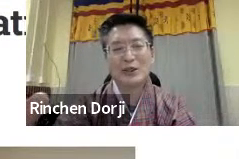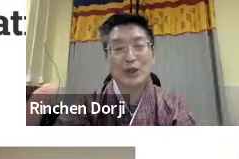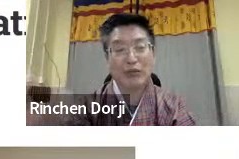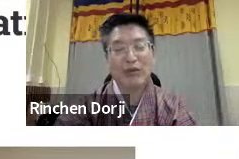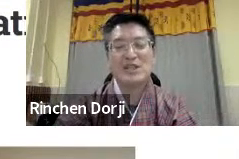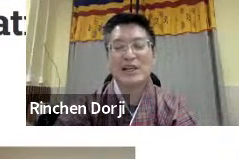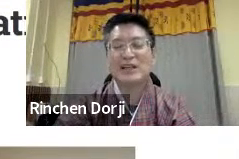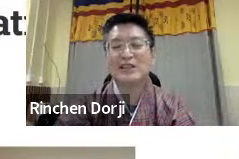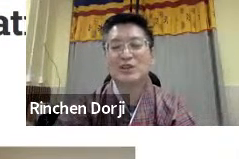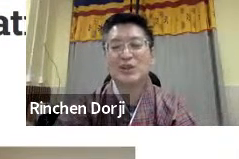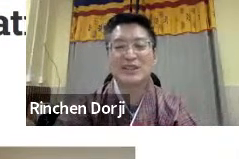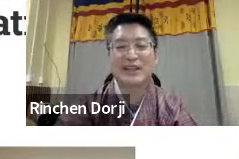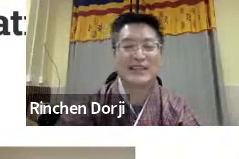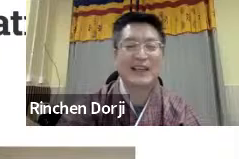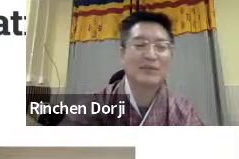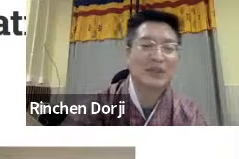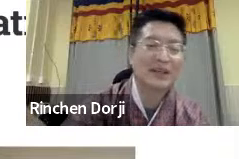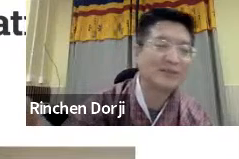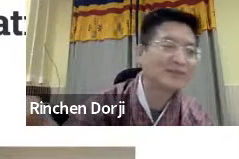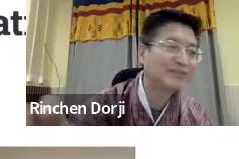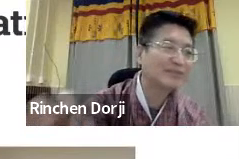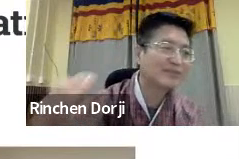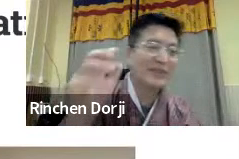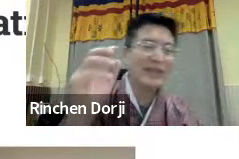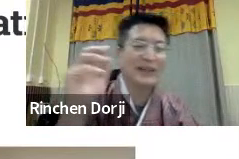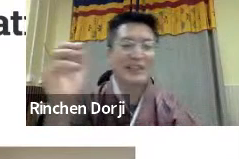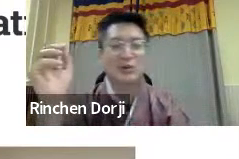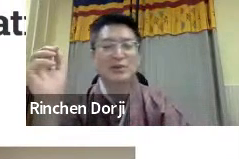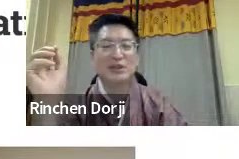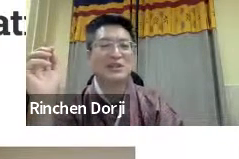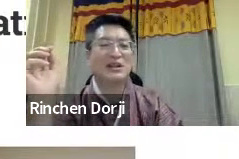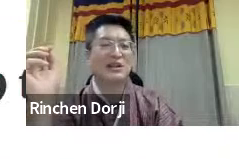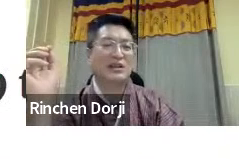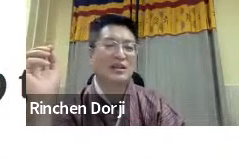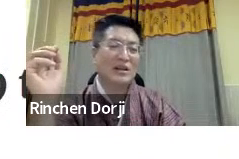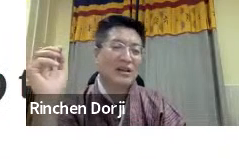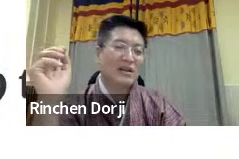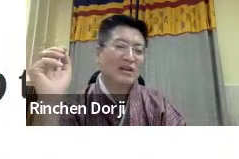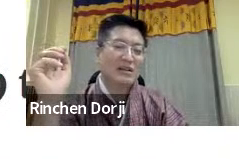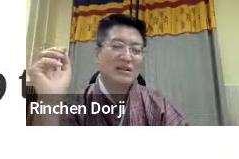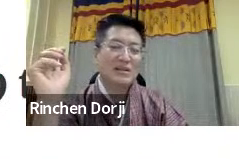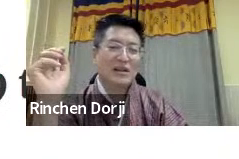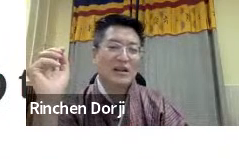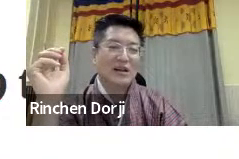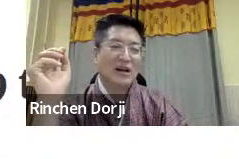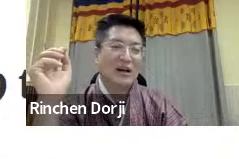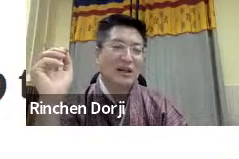to invigilate the students' exams. Next one, please.